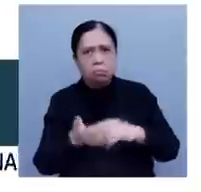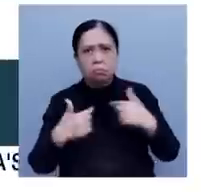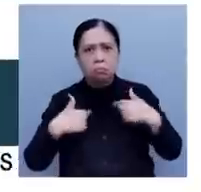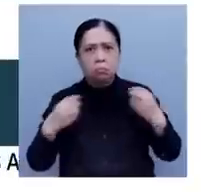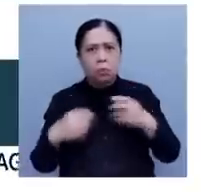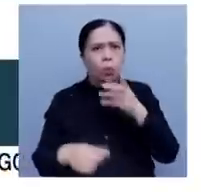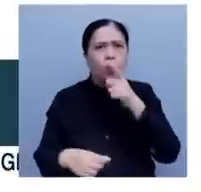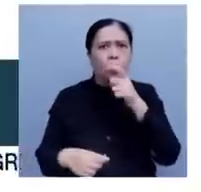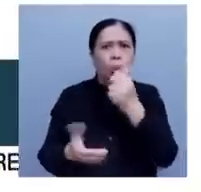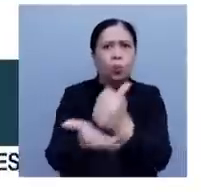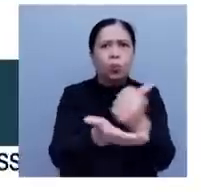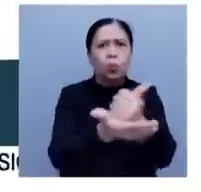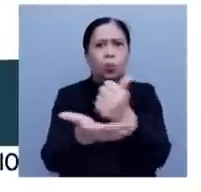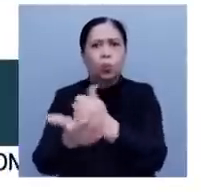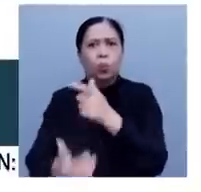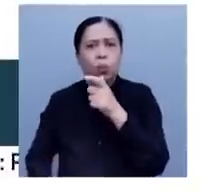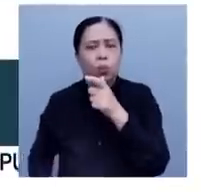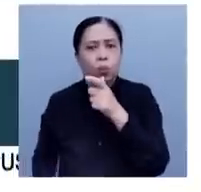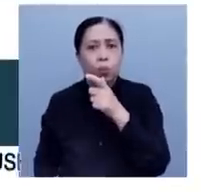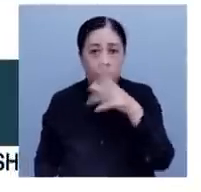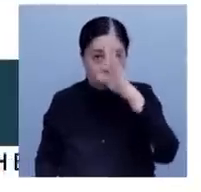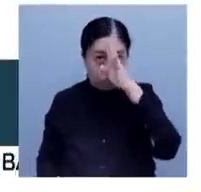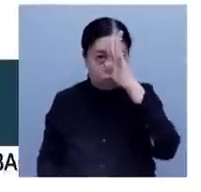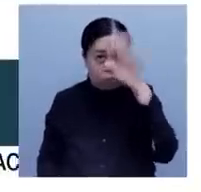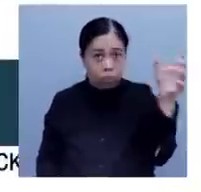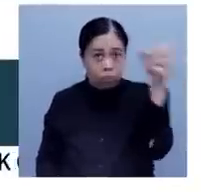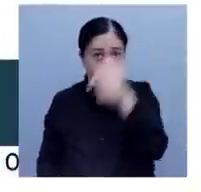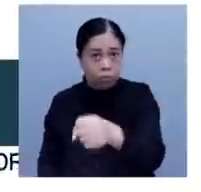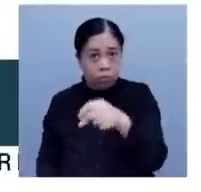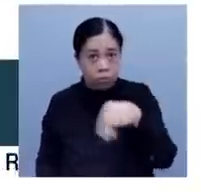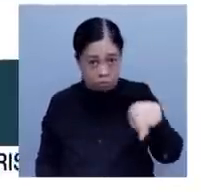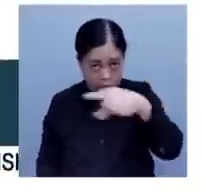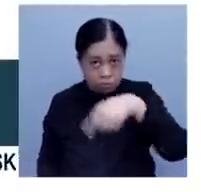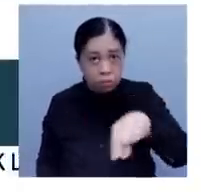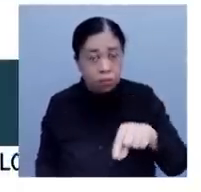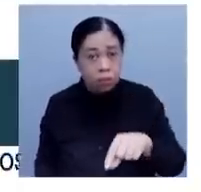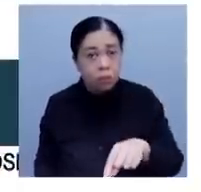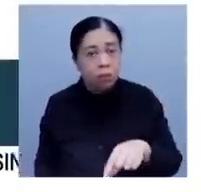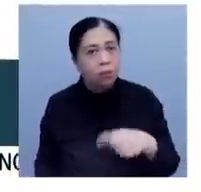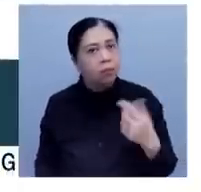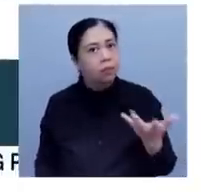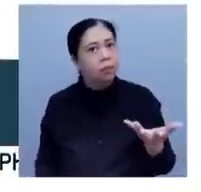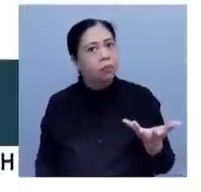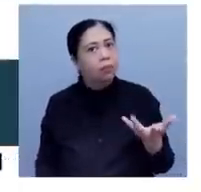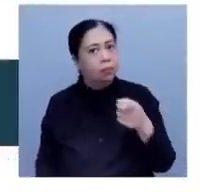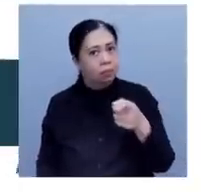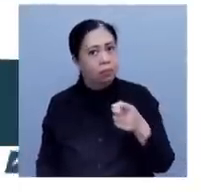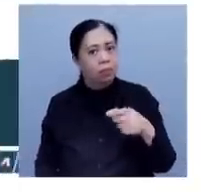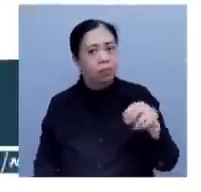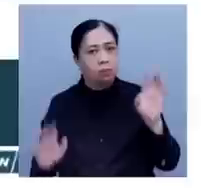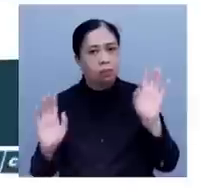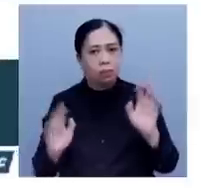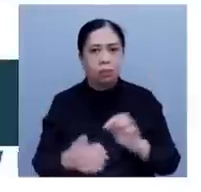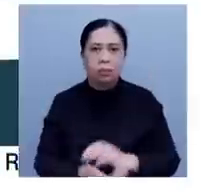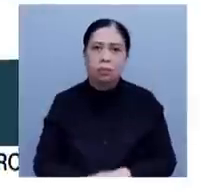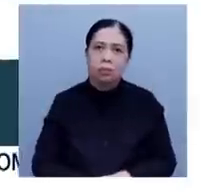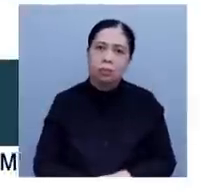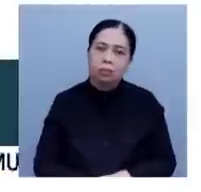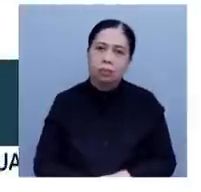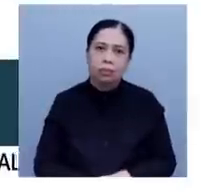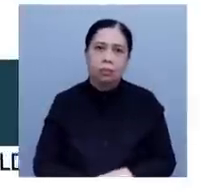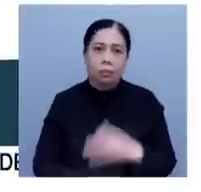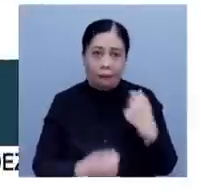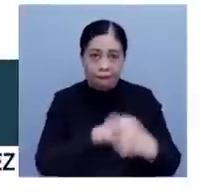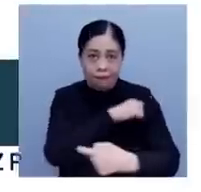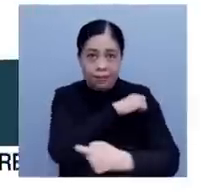sino nag-aaproba? Kung sino na lang appointed official dyan, siya ang sumusuko sa temptation ng